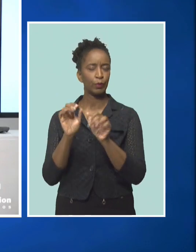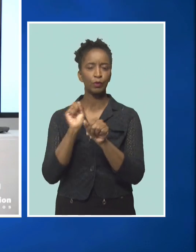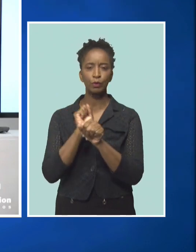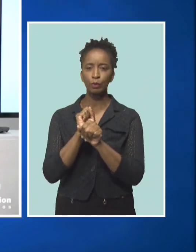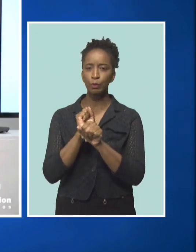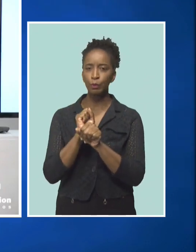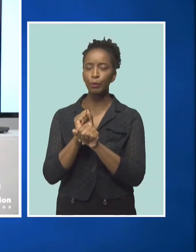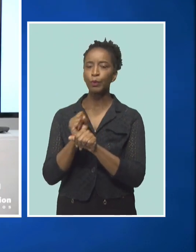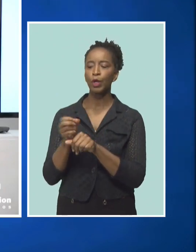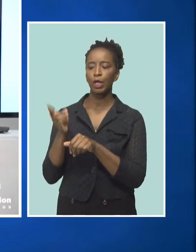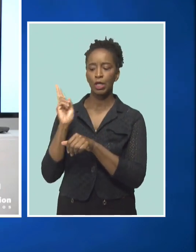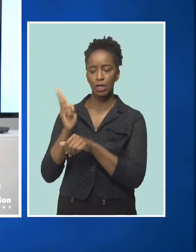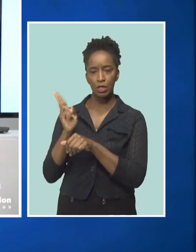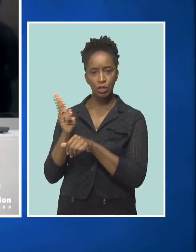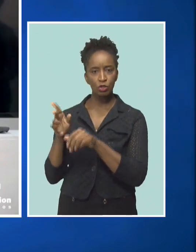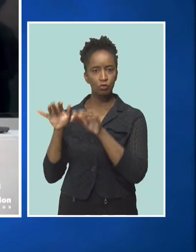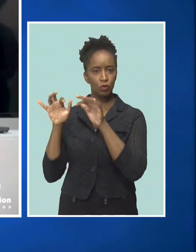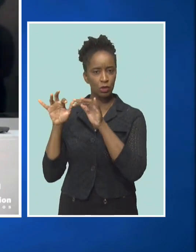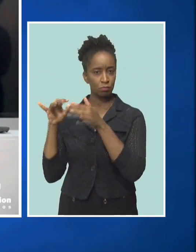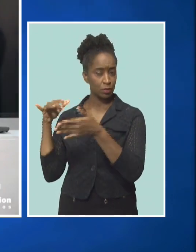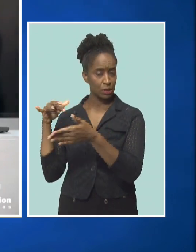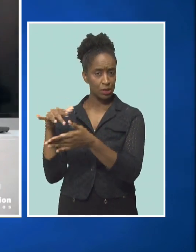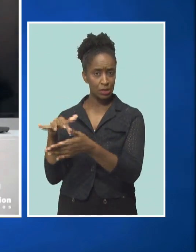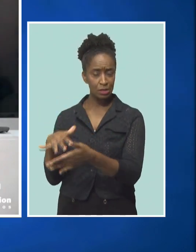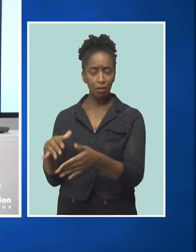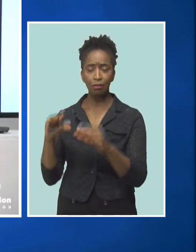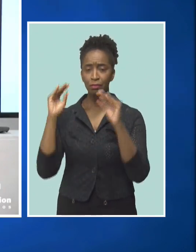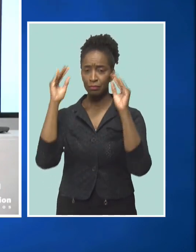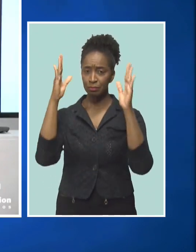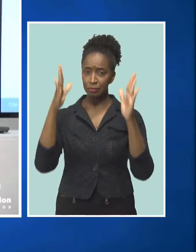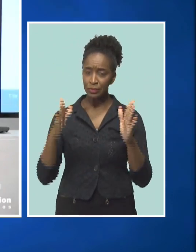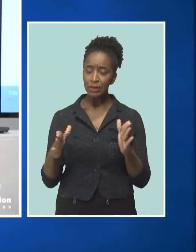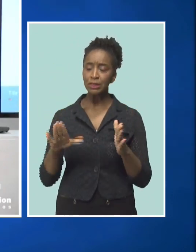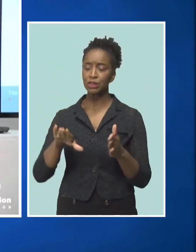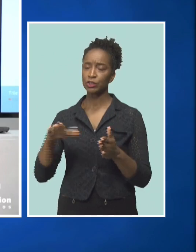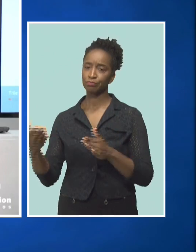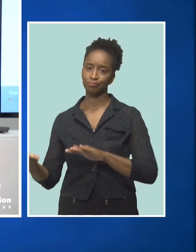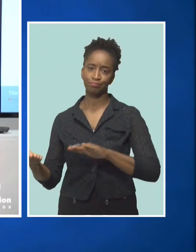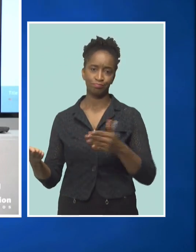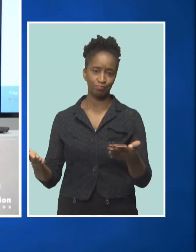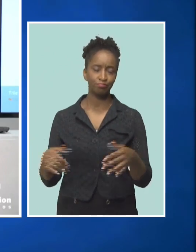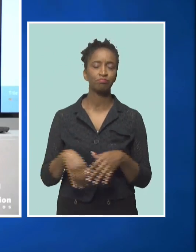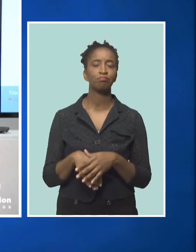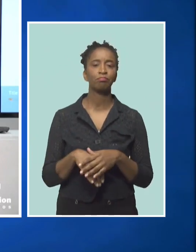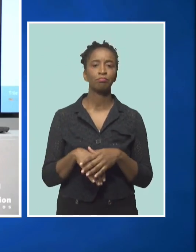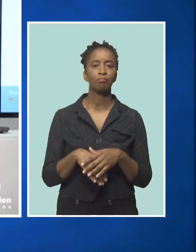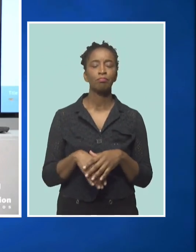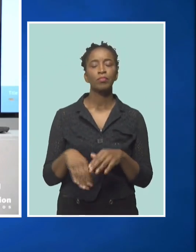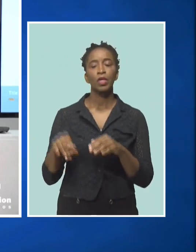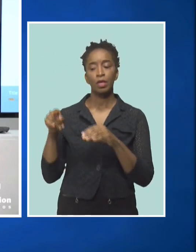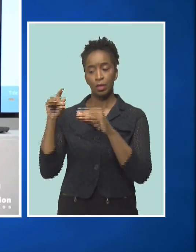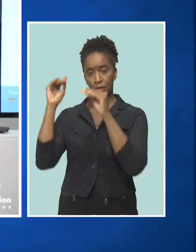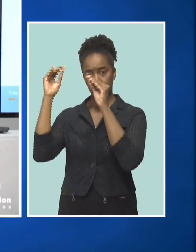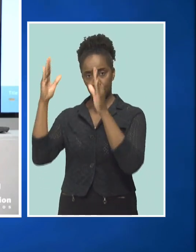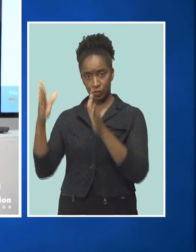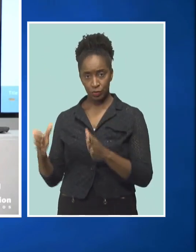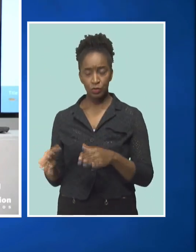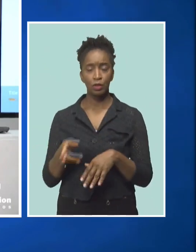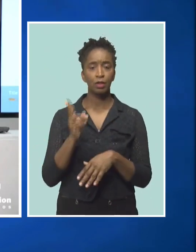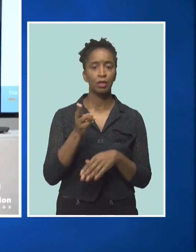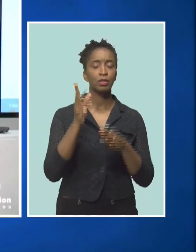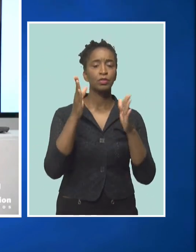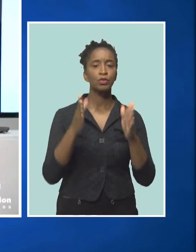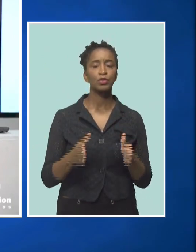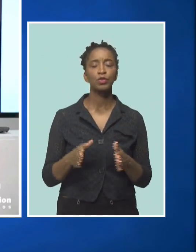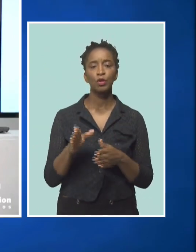left a huge void. Prime Minister Motley says Professor Welch and historian Trevor Marshall were 2 academics who emerged as part of